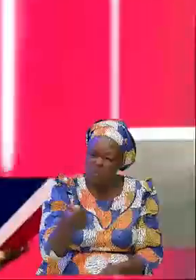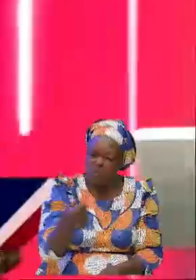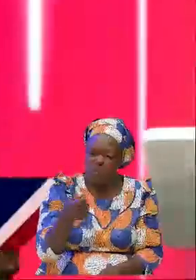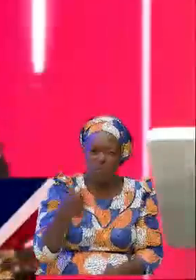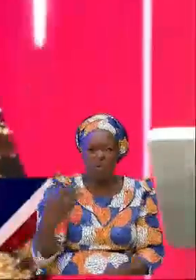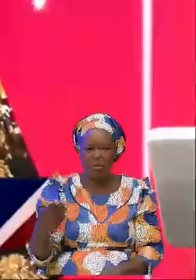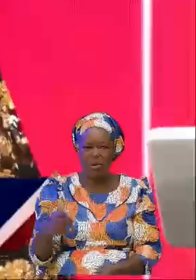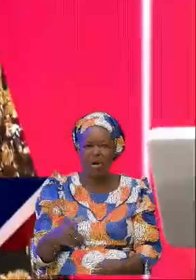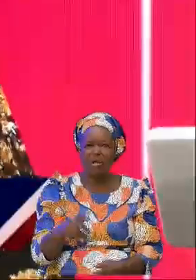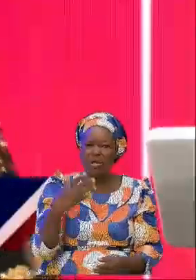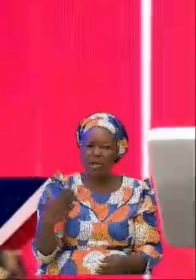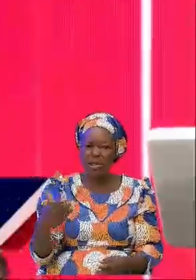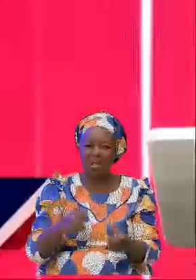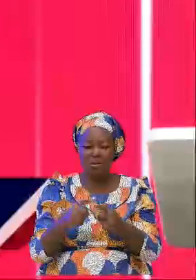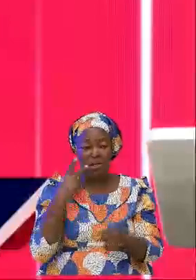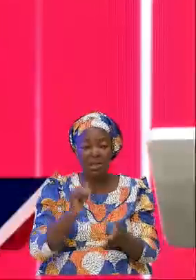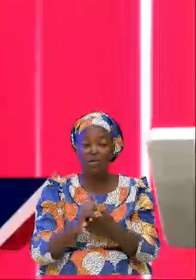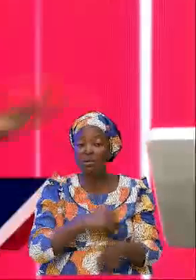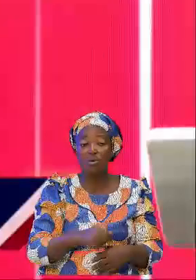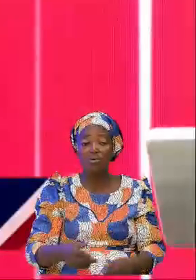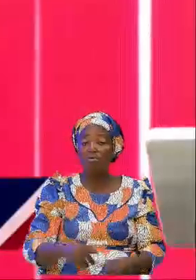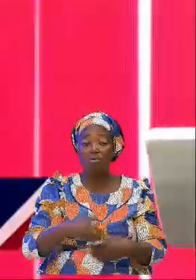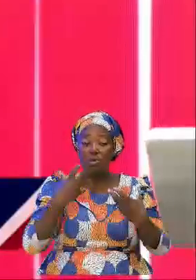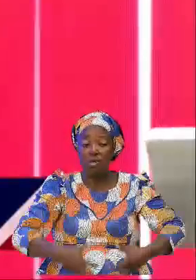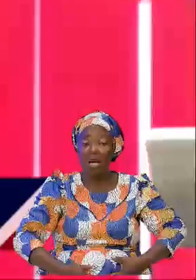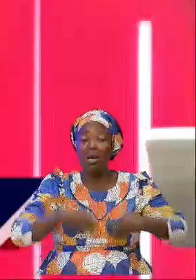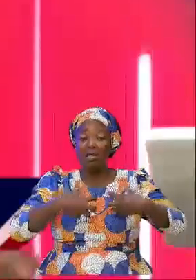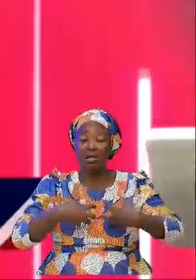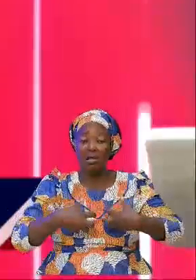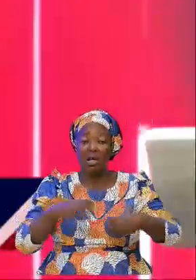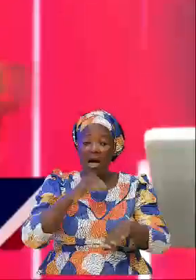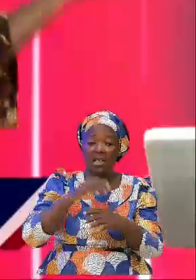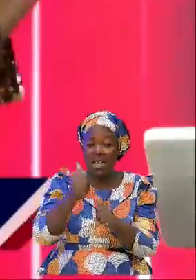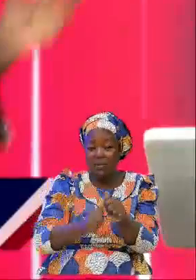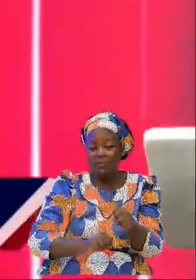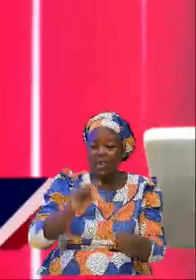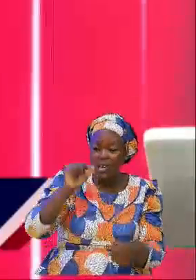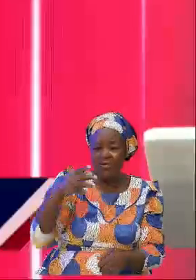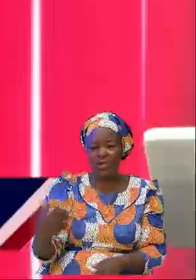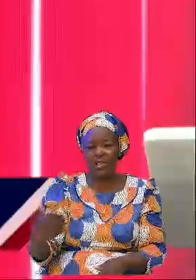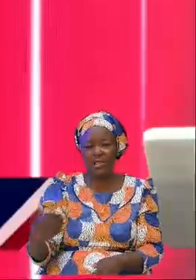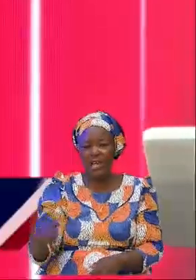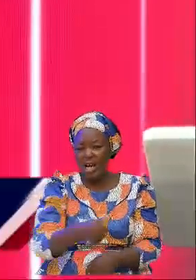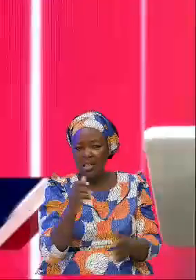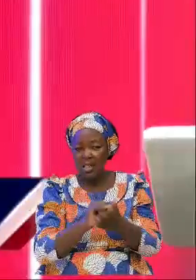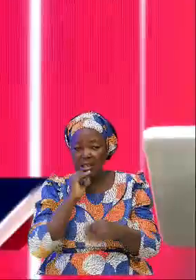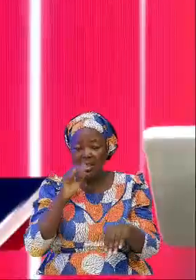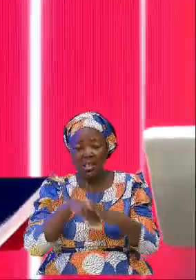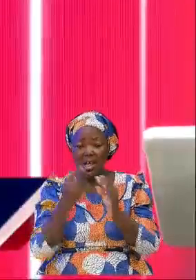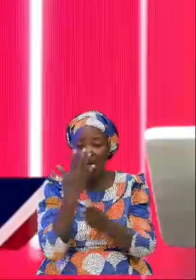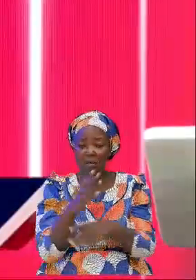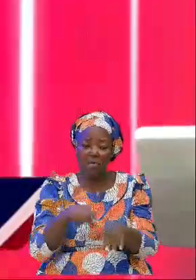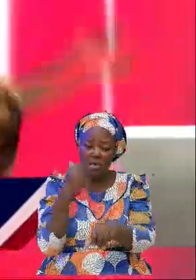minute, unnecessary, insignificant thing, they fly up in wrath. They're